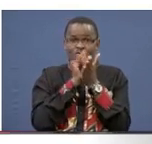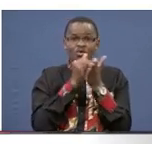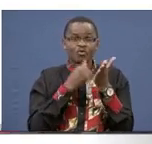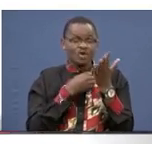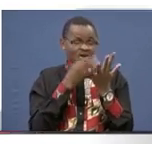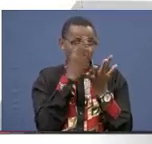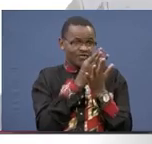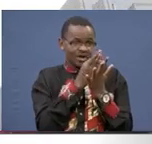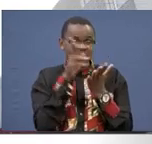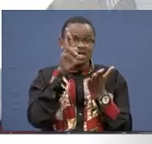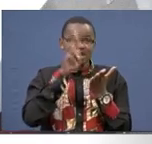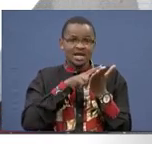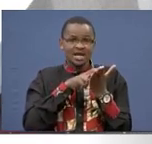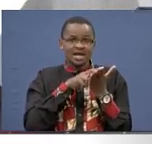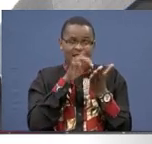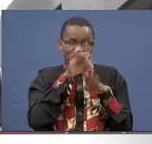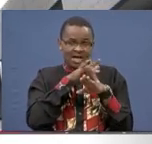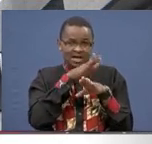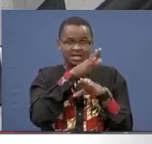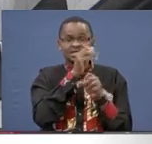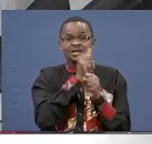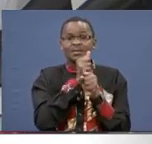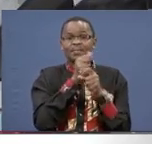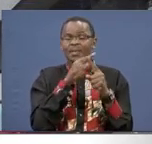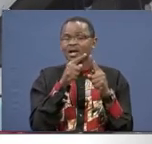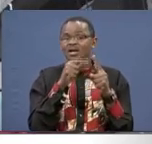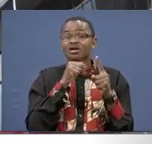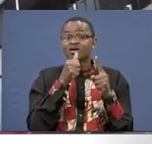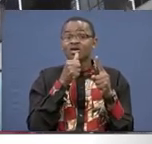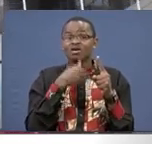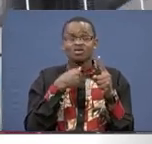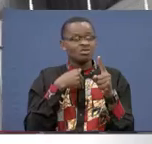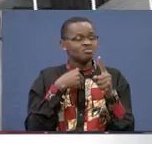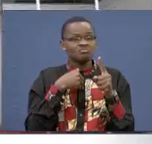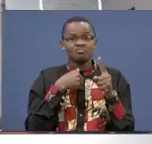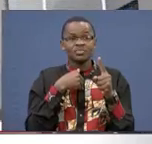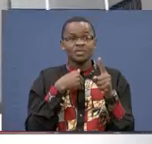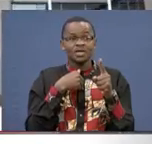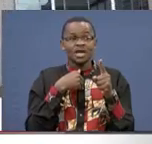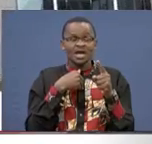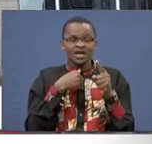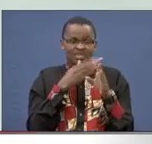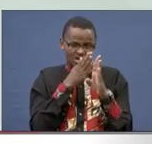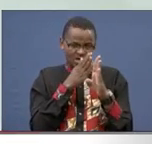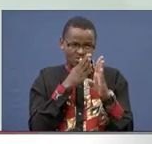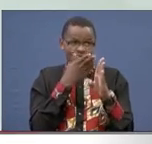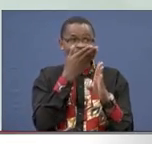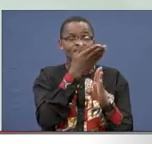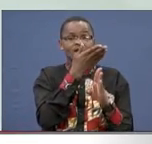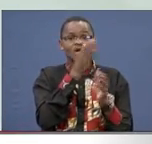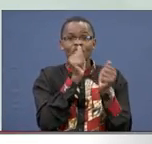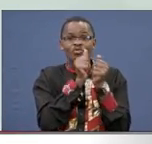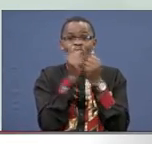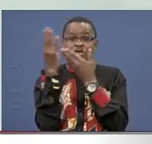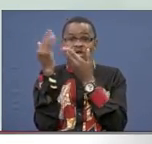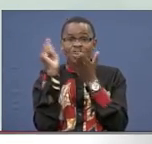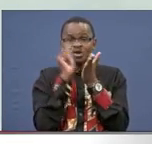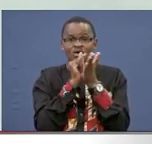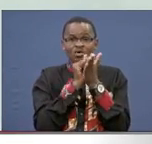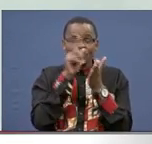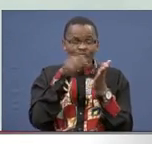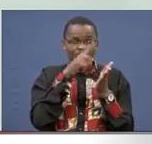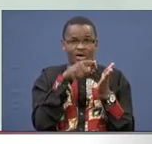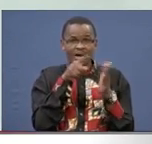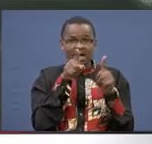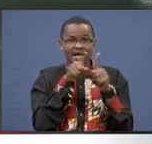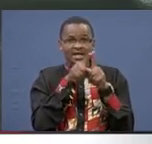find their returns early this year, but that was not the case, as the queue was there, with hopes of diminishing as